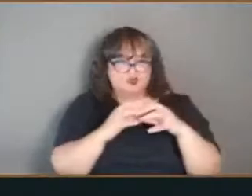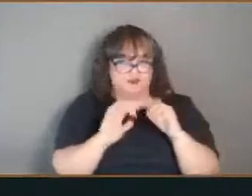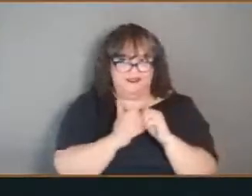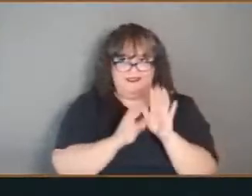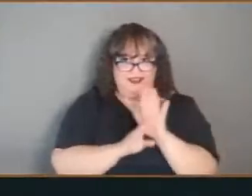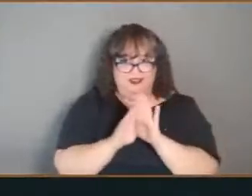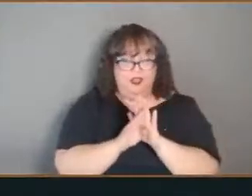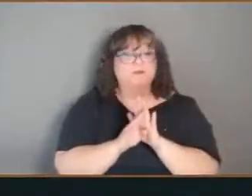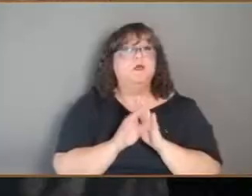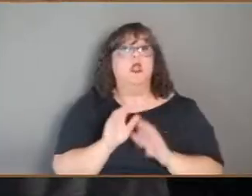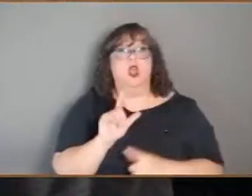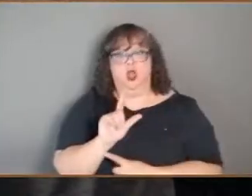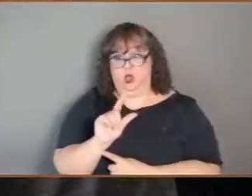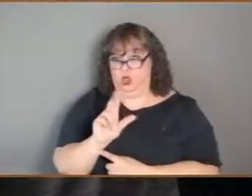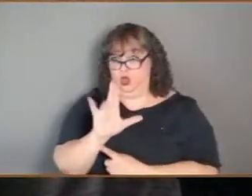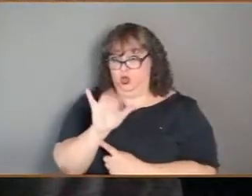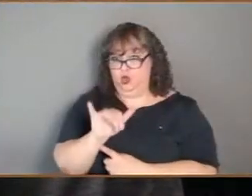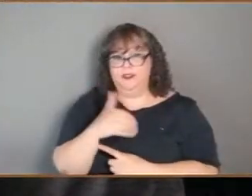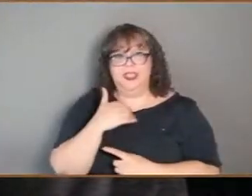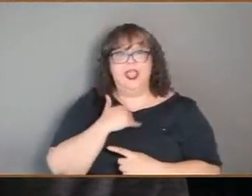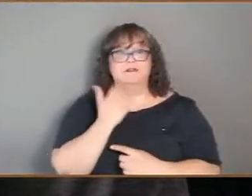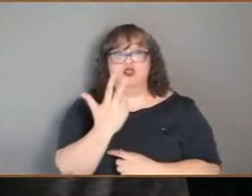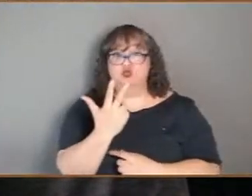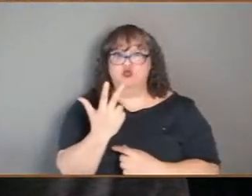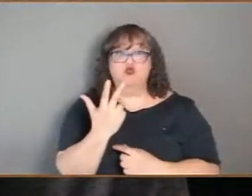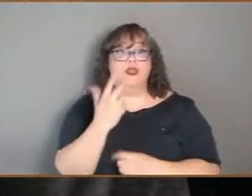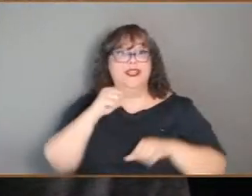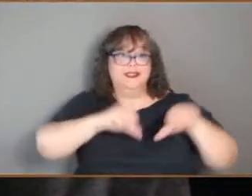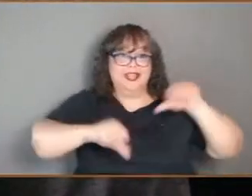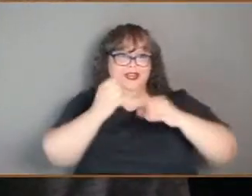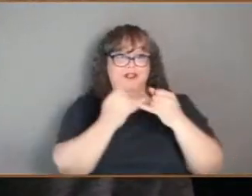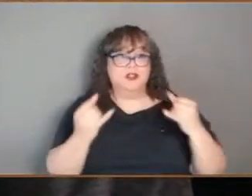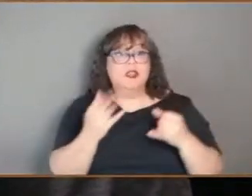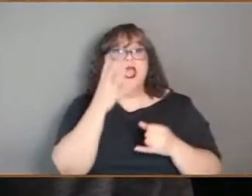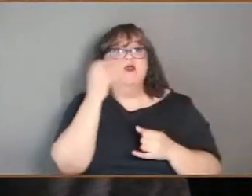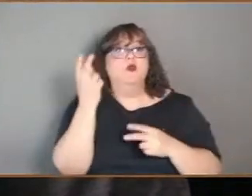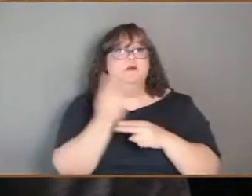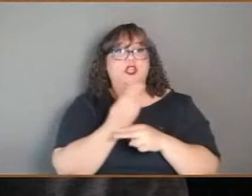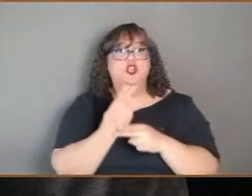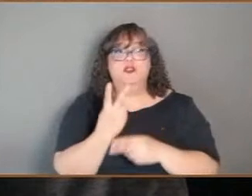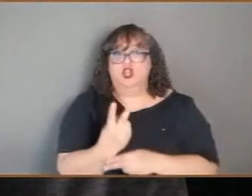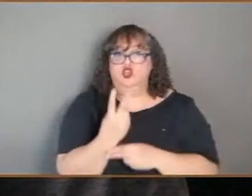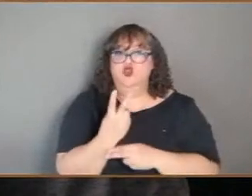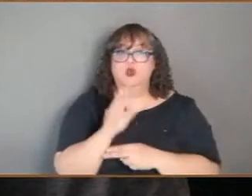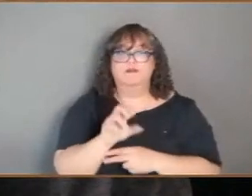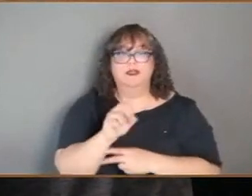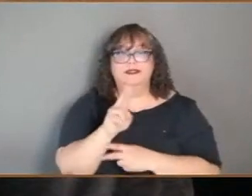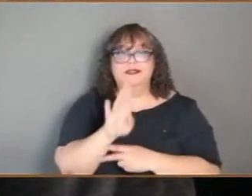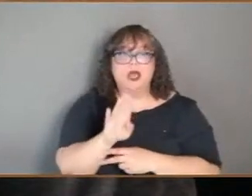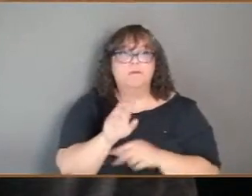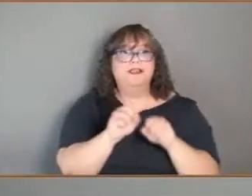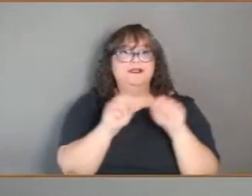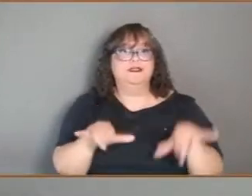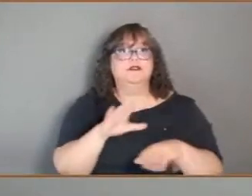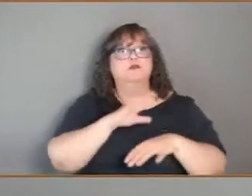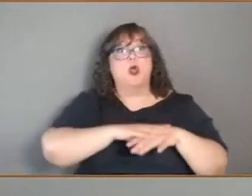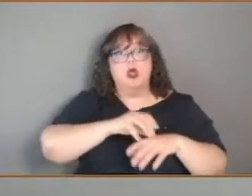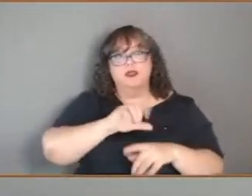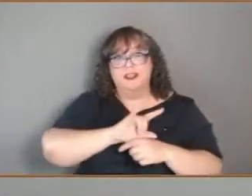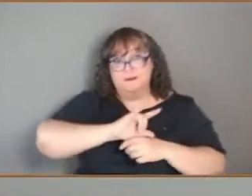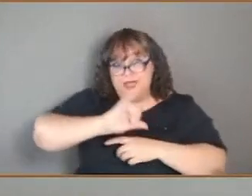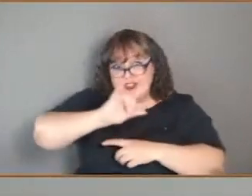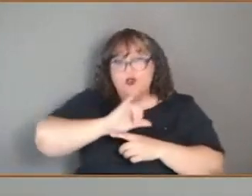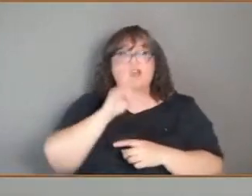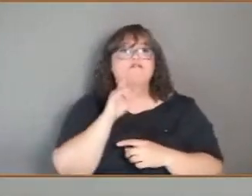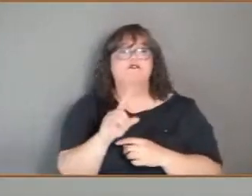instruments on board the spacecraft, and we'll also be using 2 of the spacecraft subsystems to contribute to the science investigation. With the